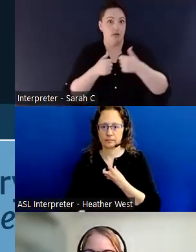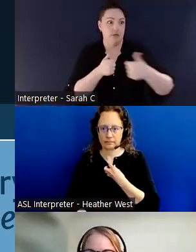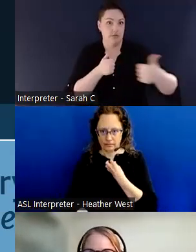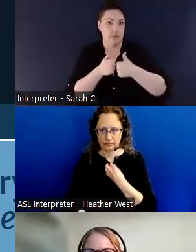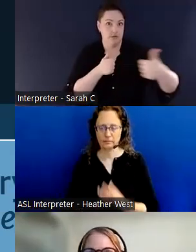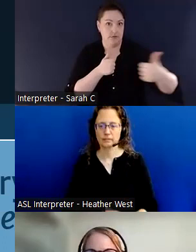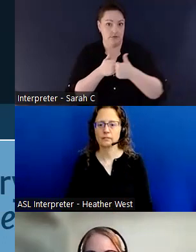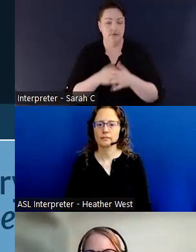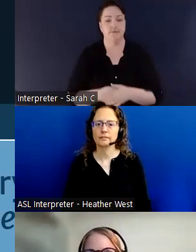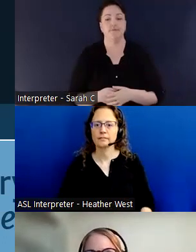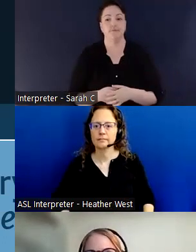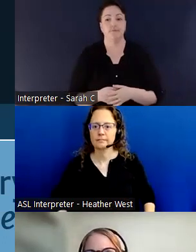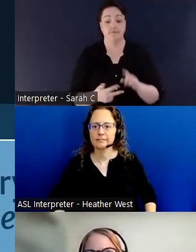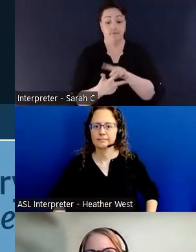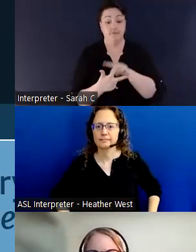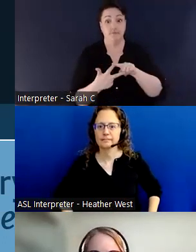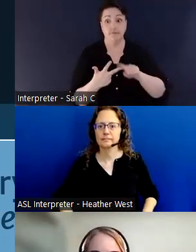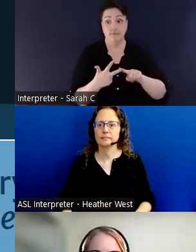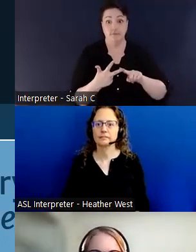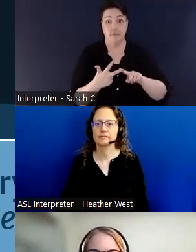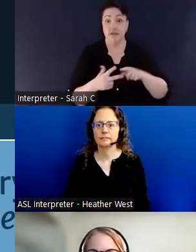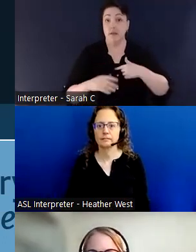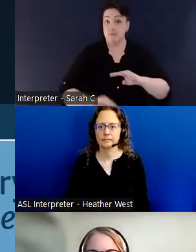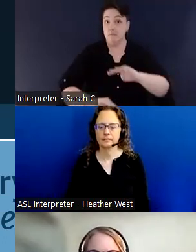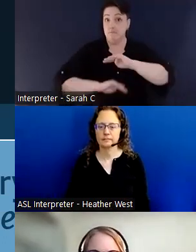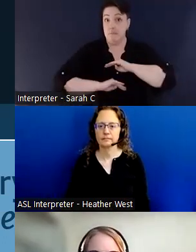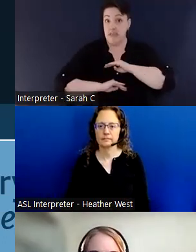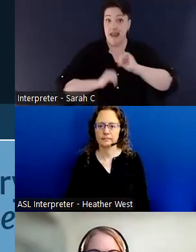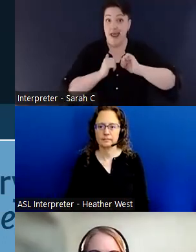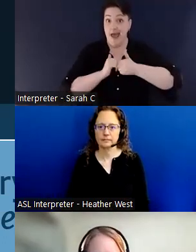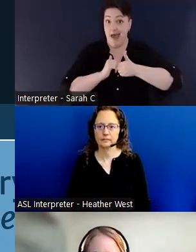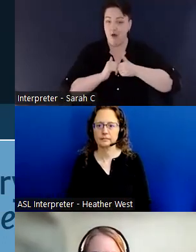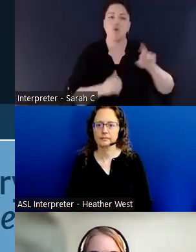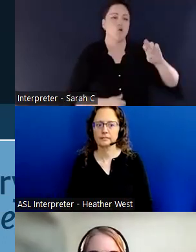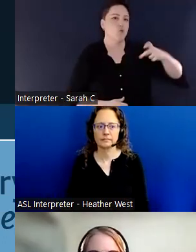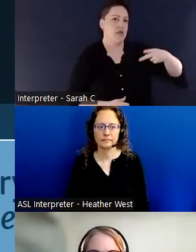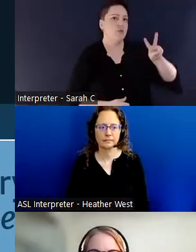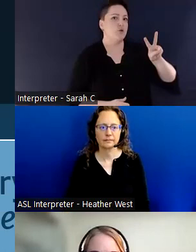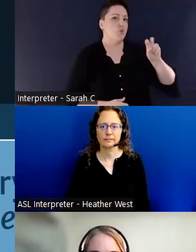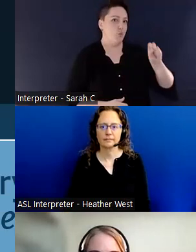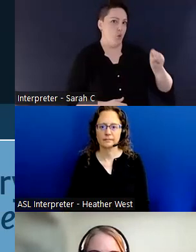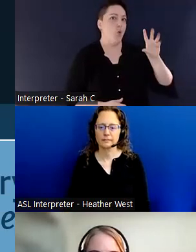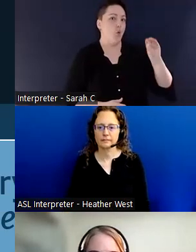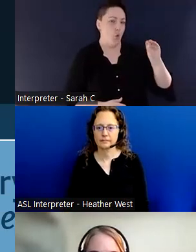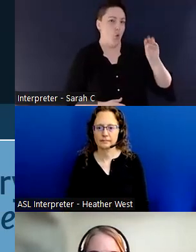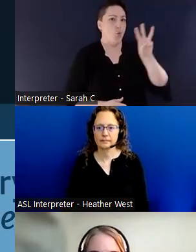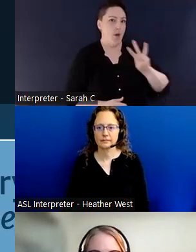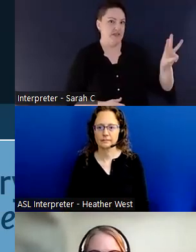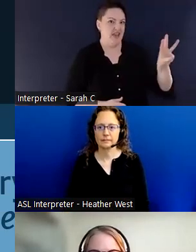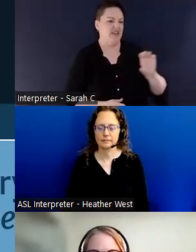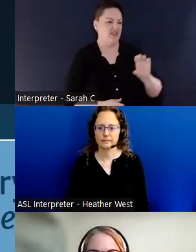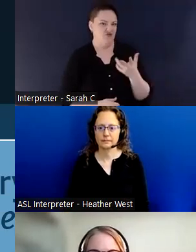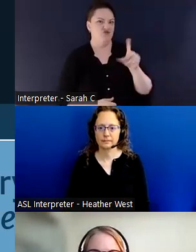and criteria of meeting these objectives can be found in the REAP 2.0 website, which we've shared a link in the